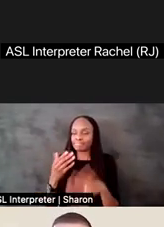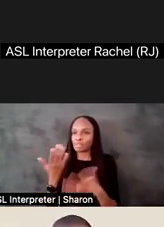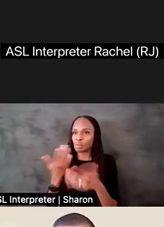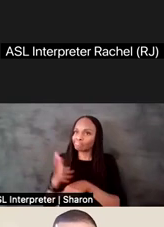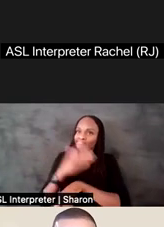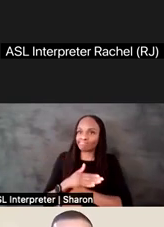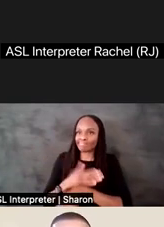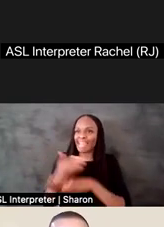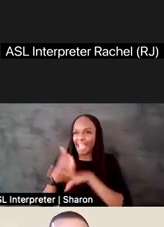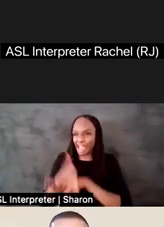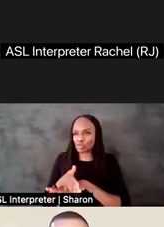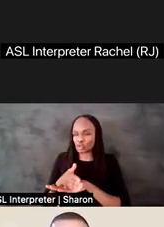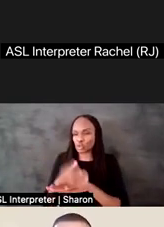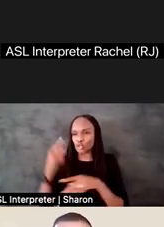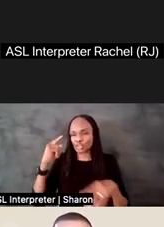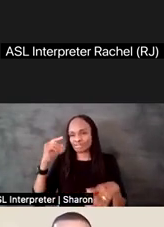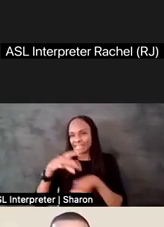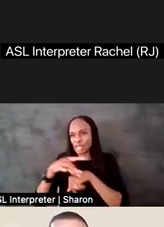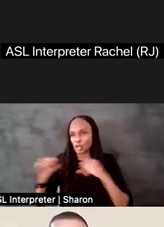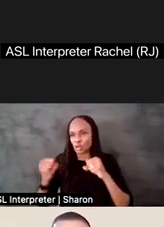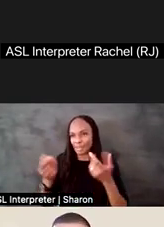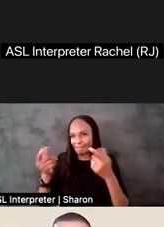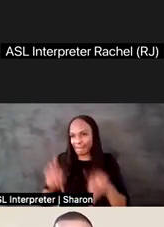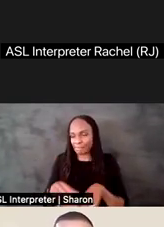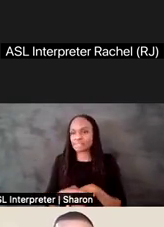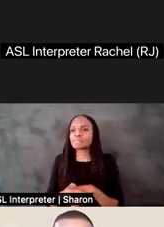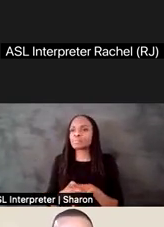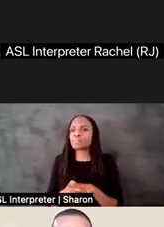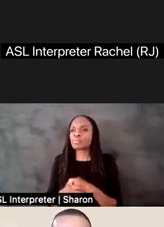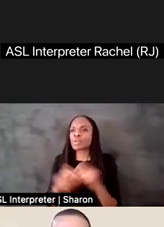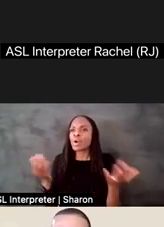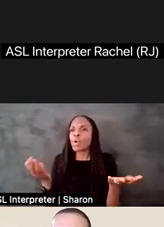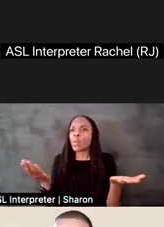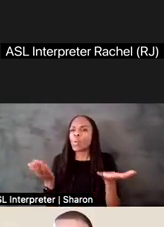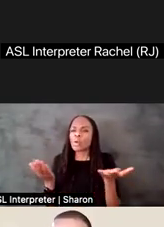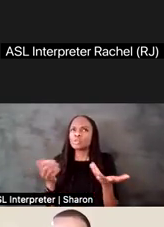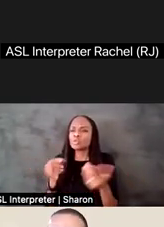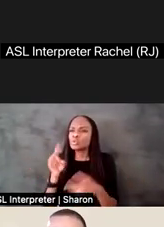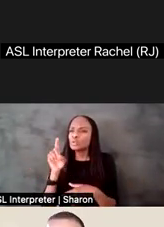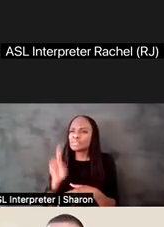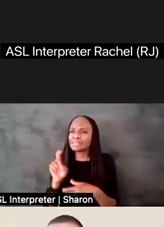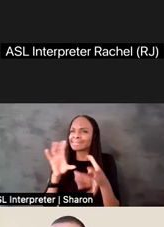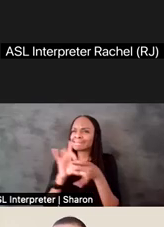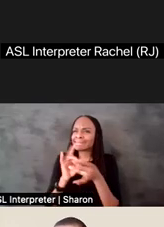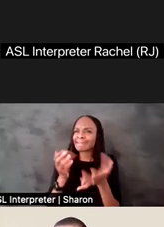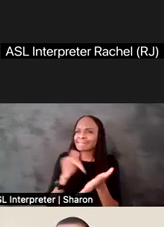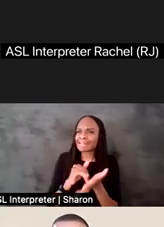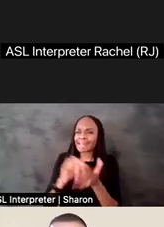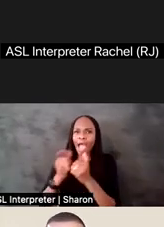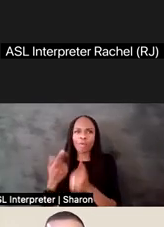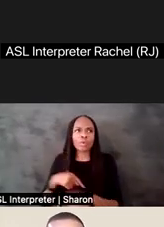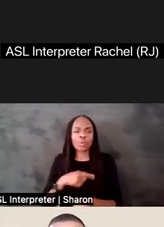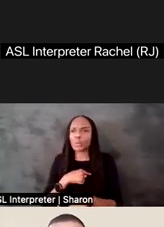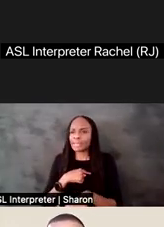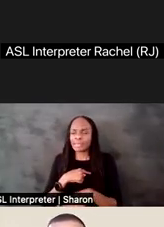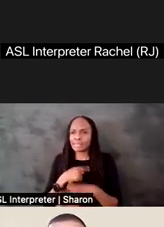has passed. Think about, what does it take to reconnect and how do we rebound? And, when I